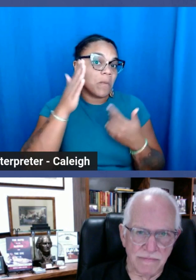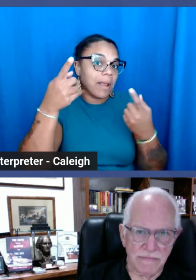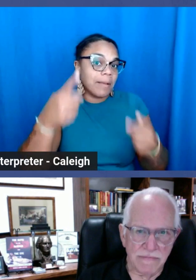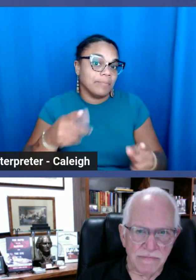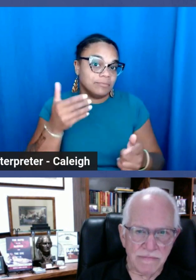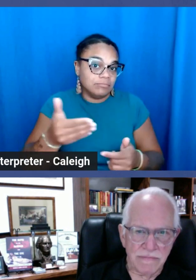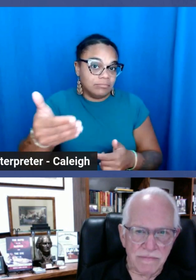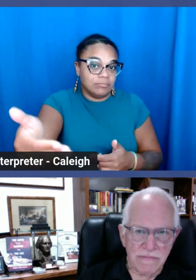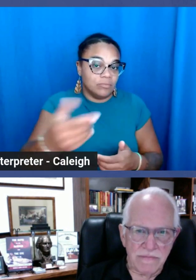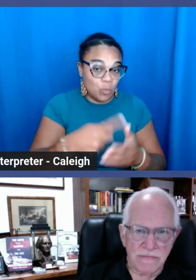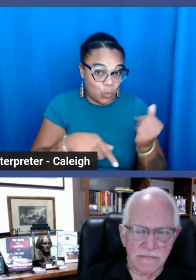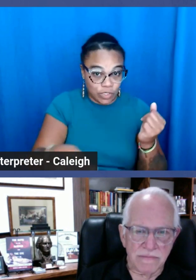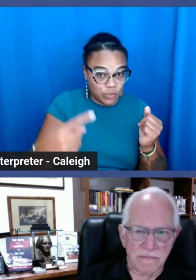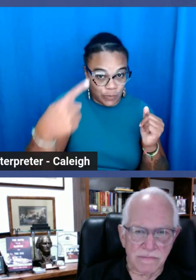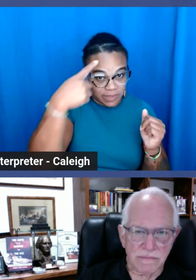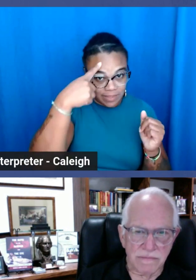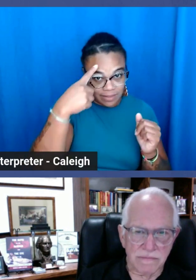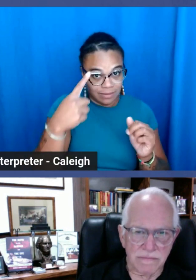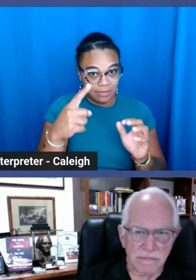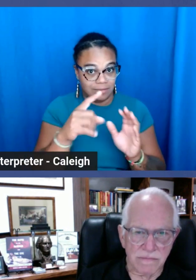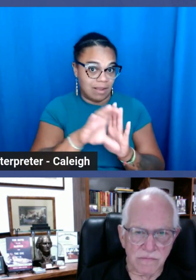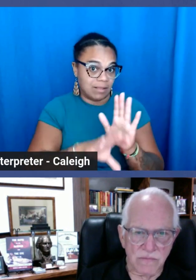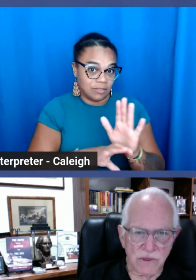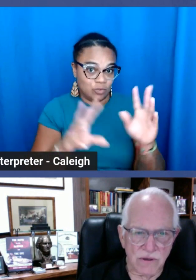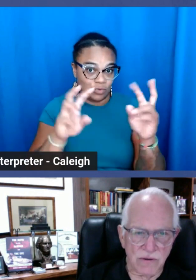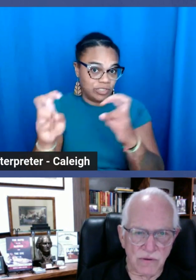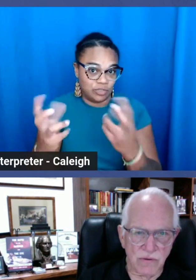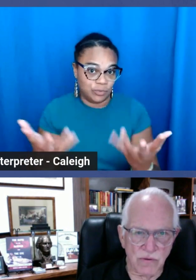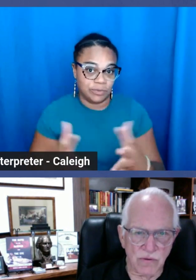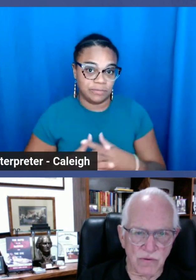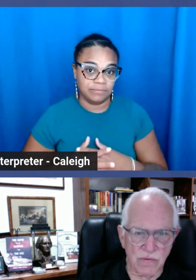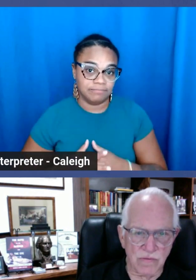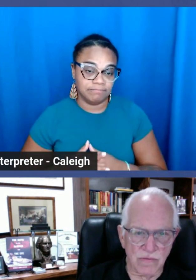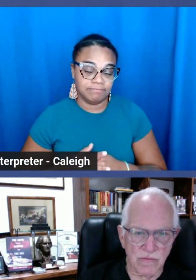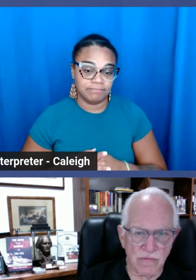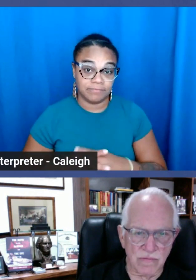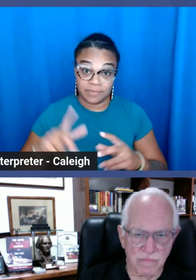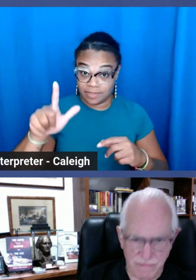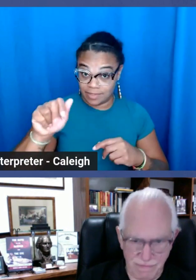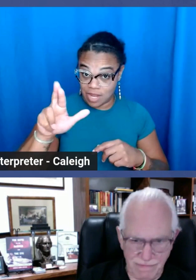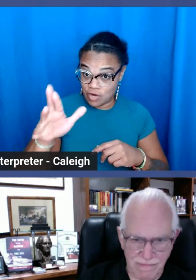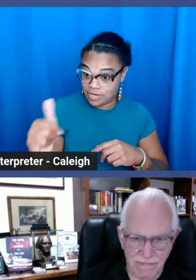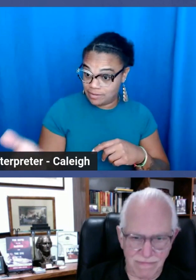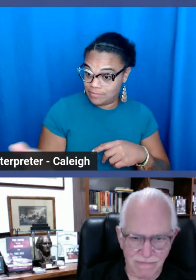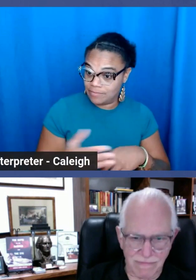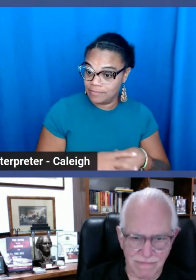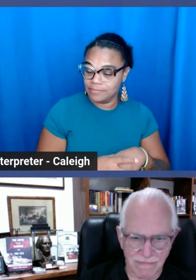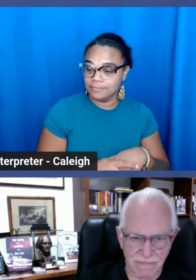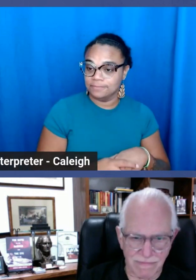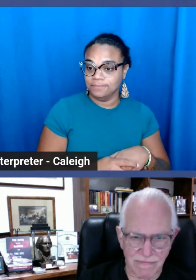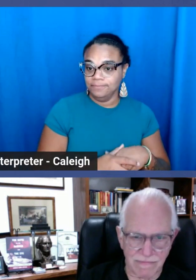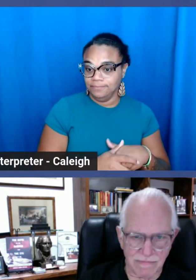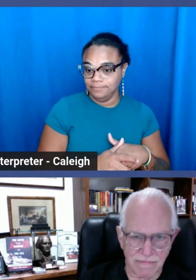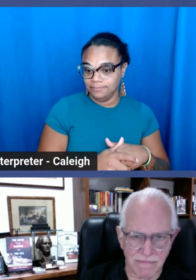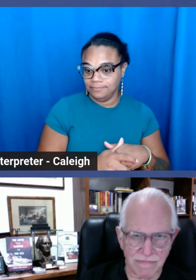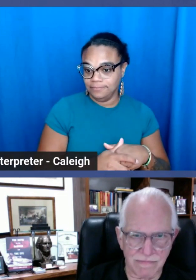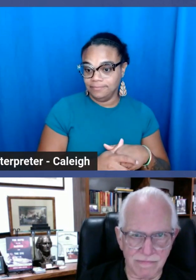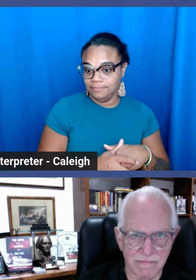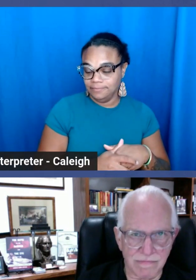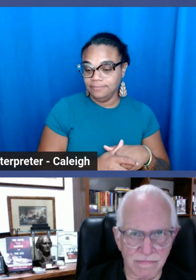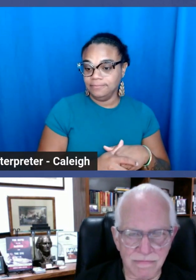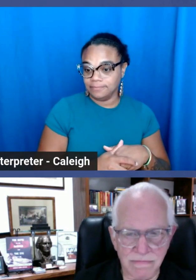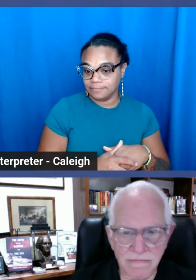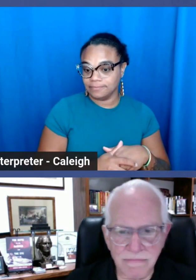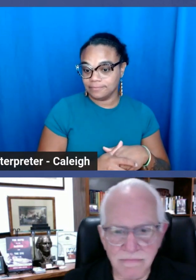the constitutional issues are? Larry? Well, that's a